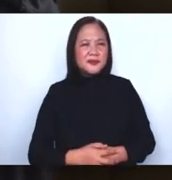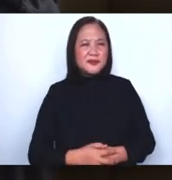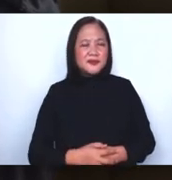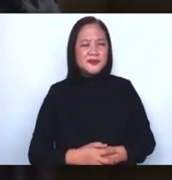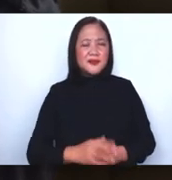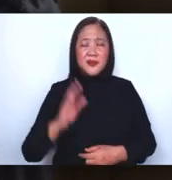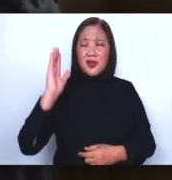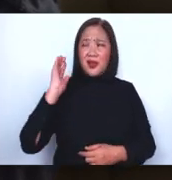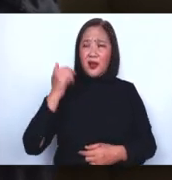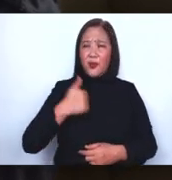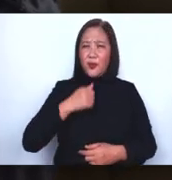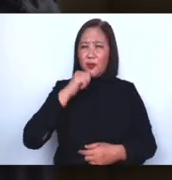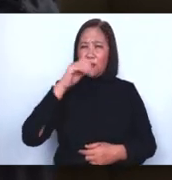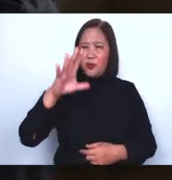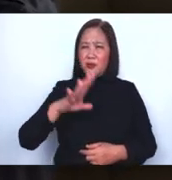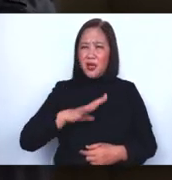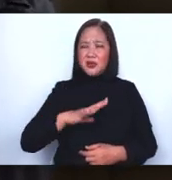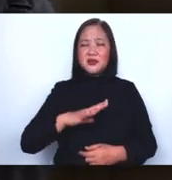And I was a woman.